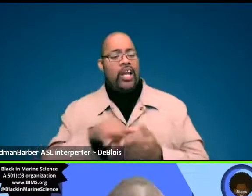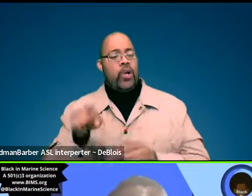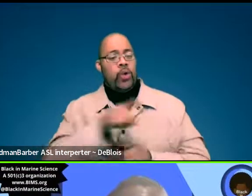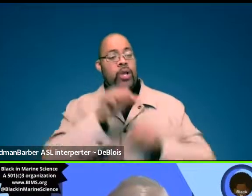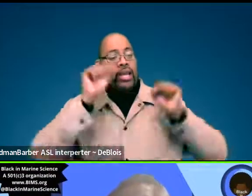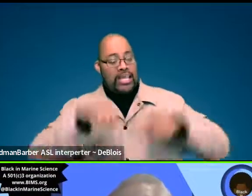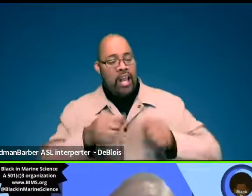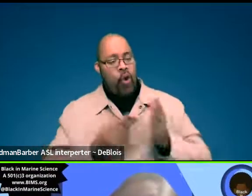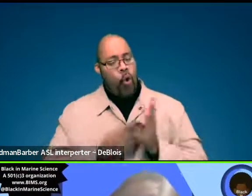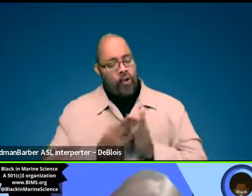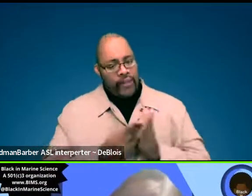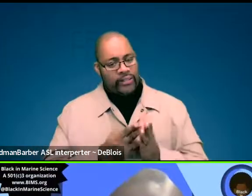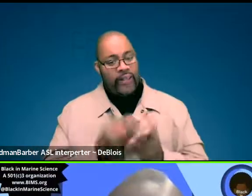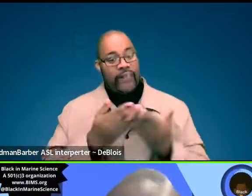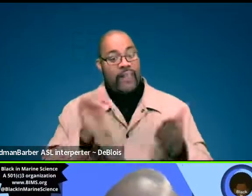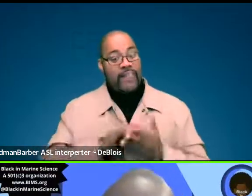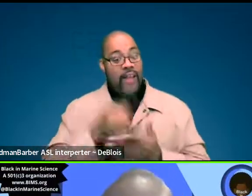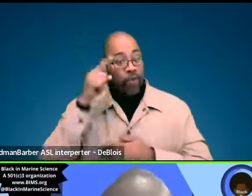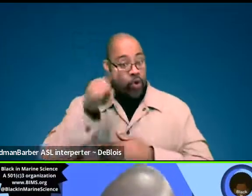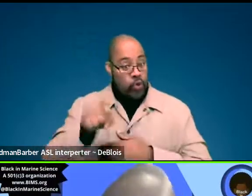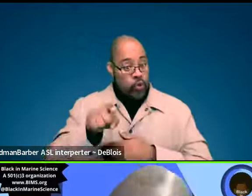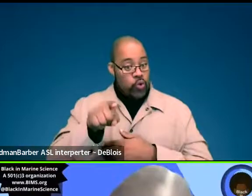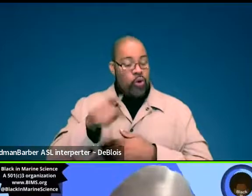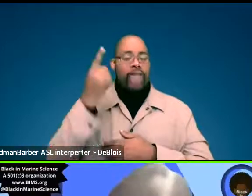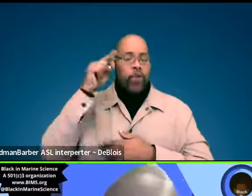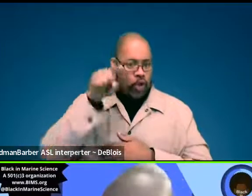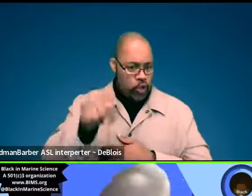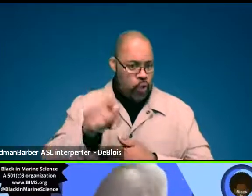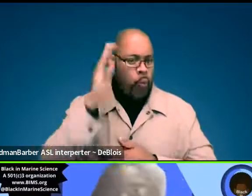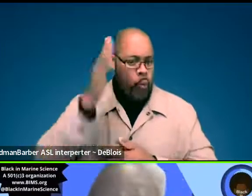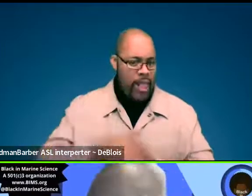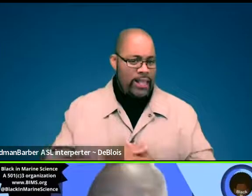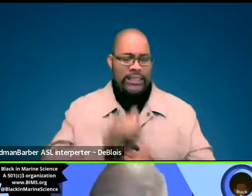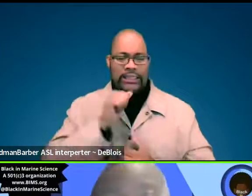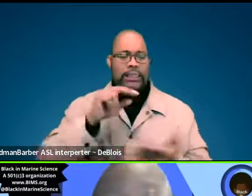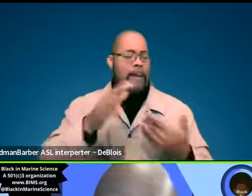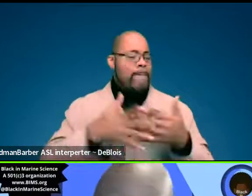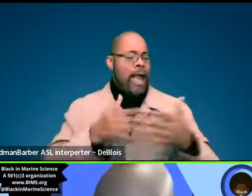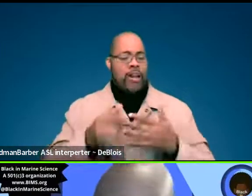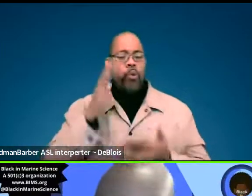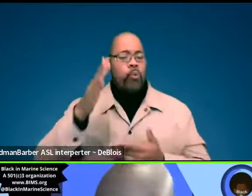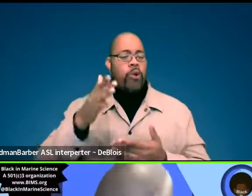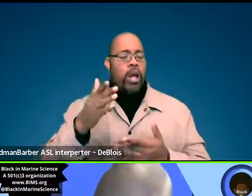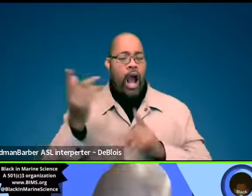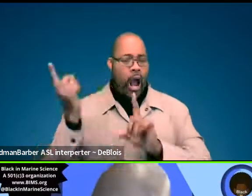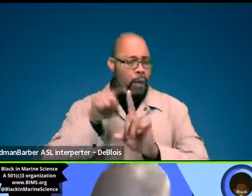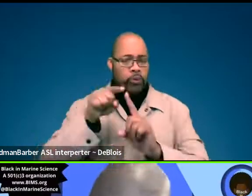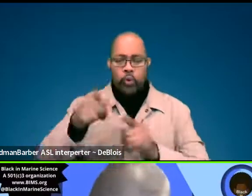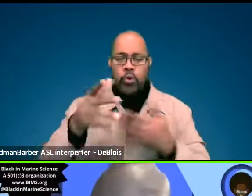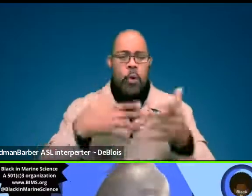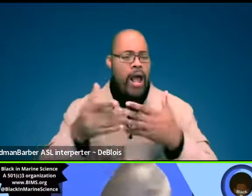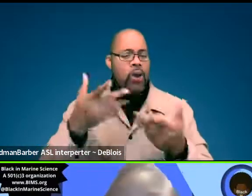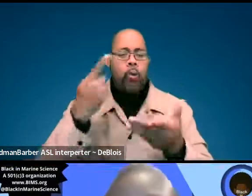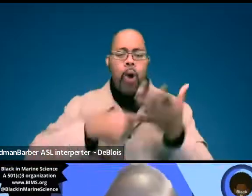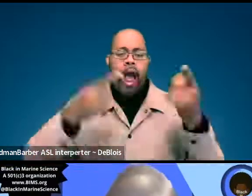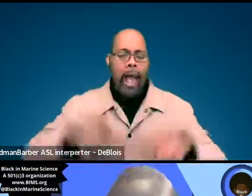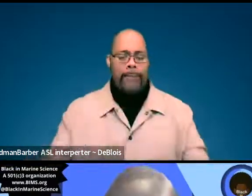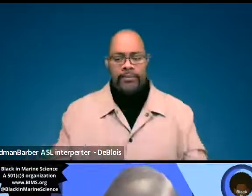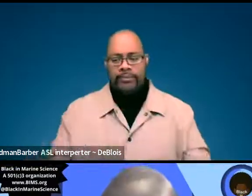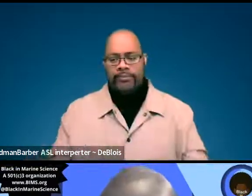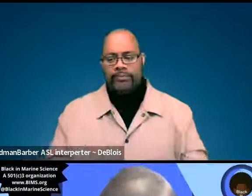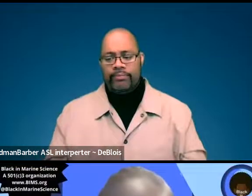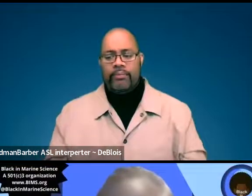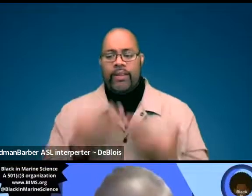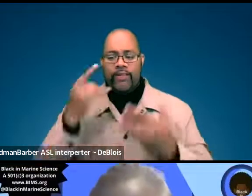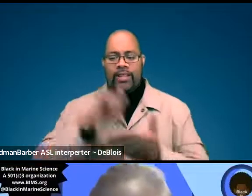can be your authentic self and the things that are for you, right? It doesn't matter. Like they're going to come to you no matter what. Right. So thank